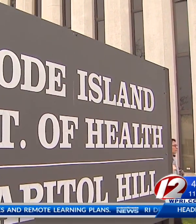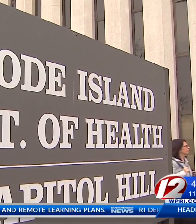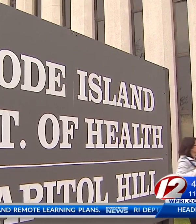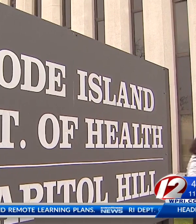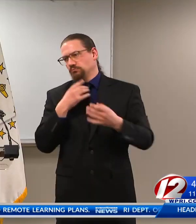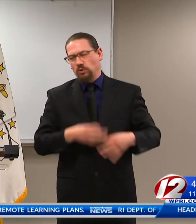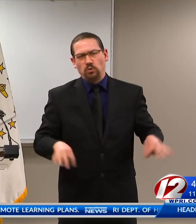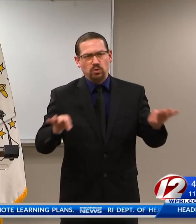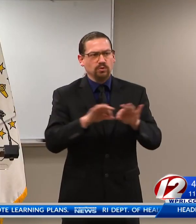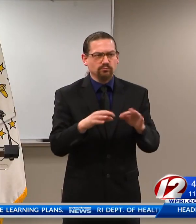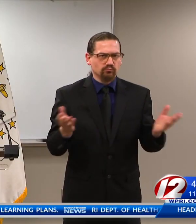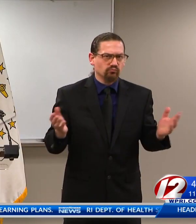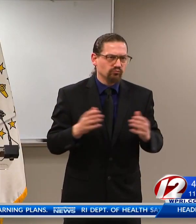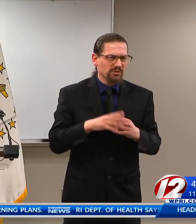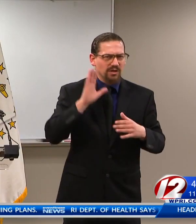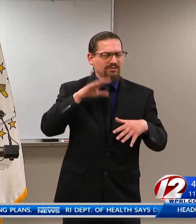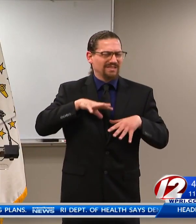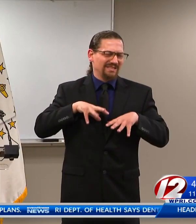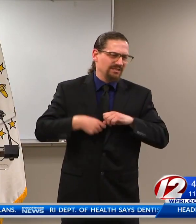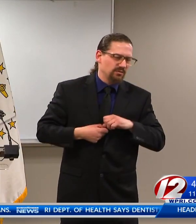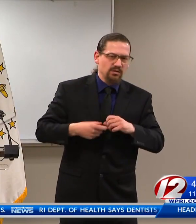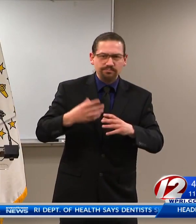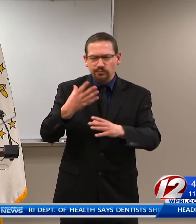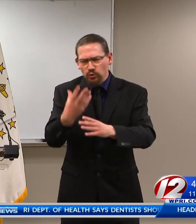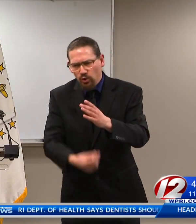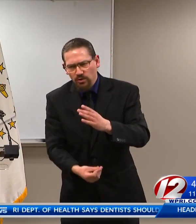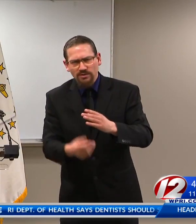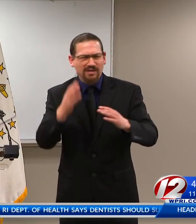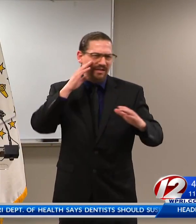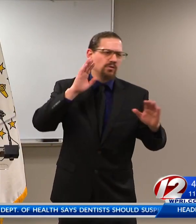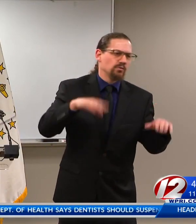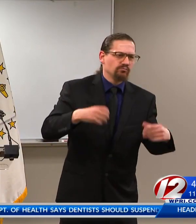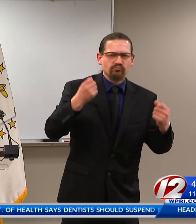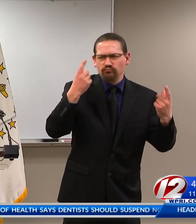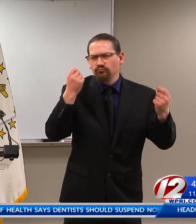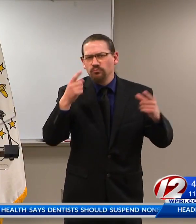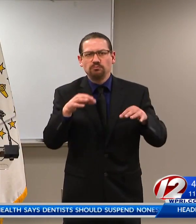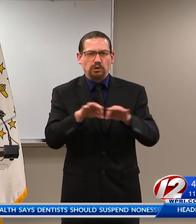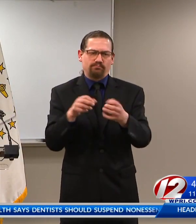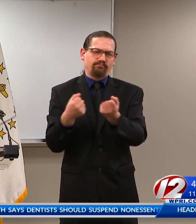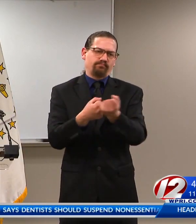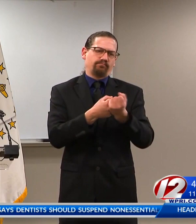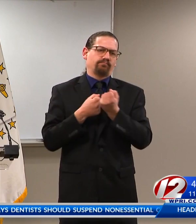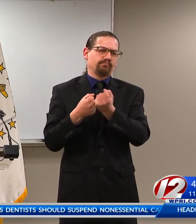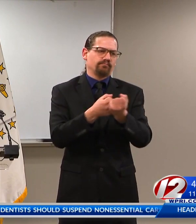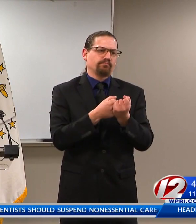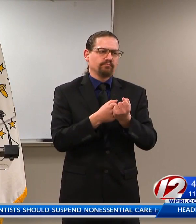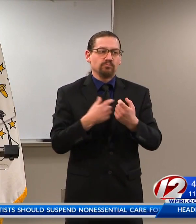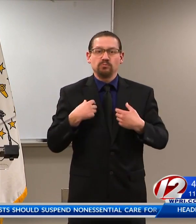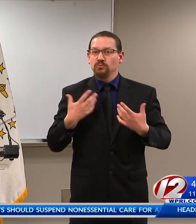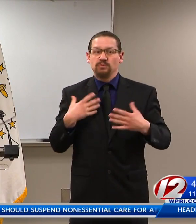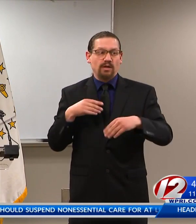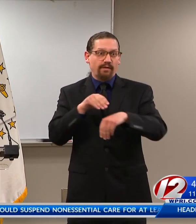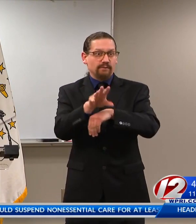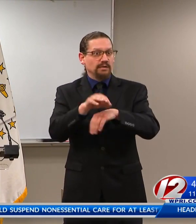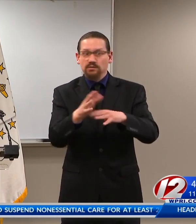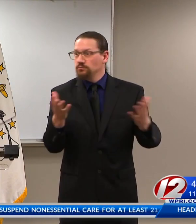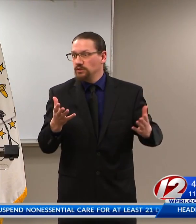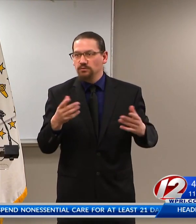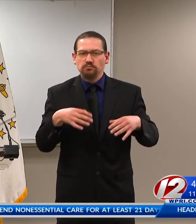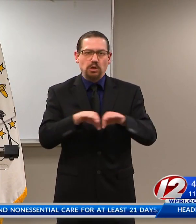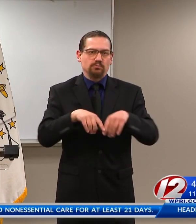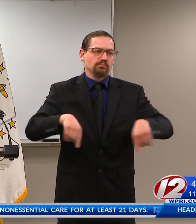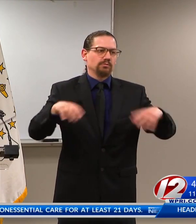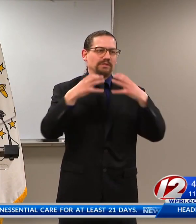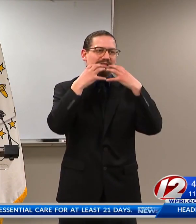deliver, but this guidance is about keeping the other people in your life, those other loved ones in your